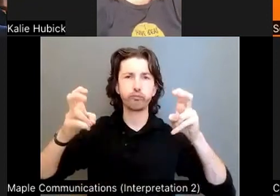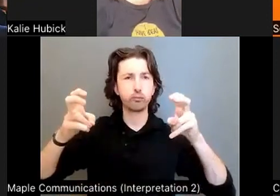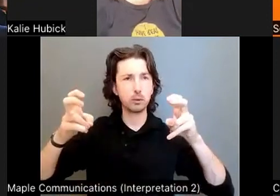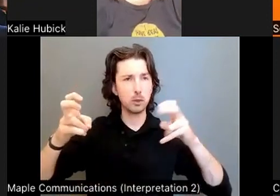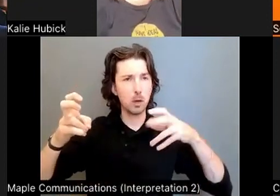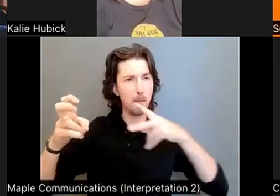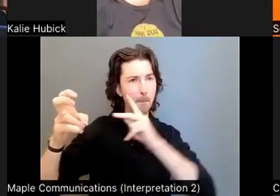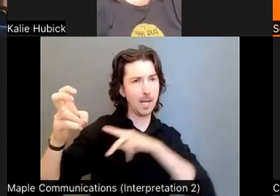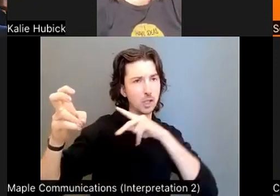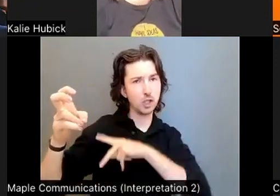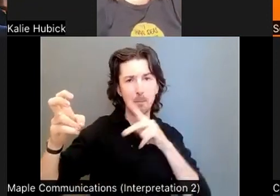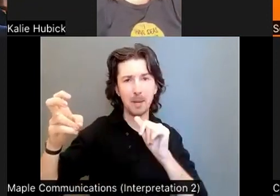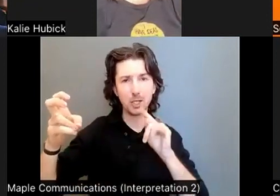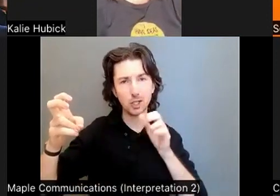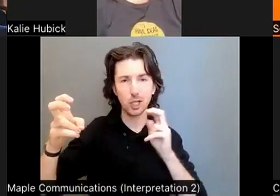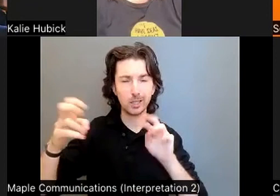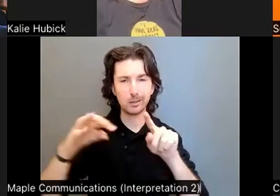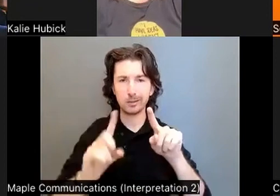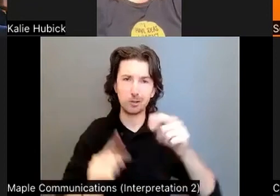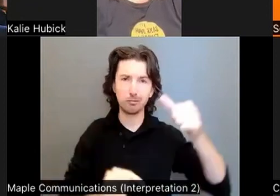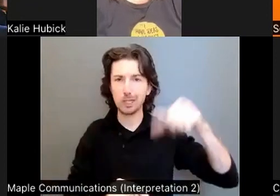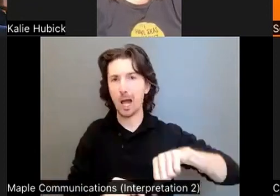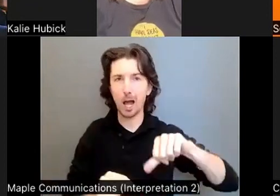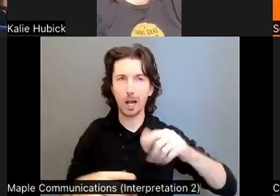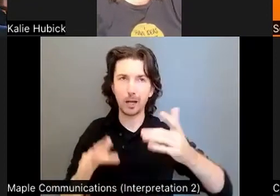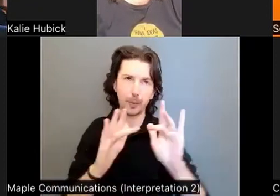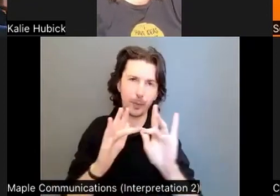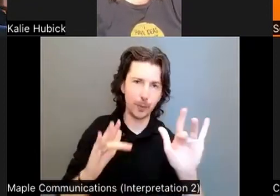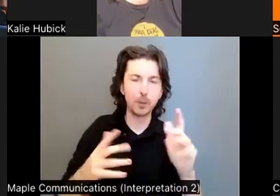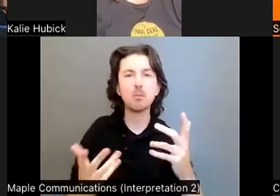it clear, sort of the breadcrumbs of